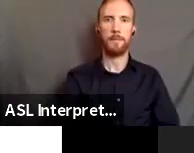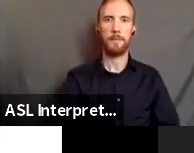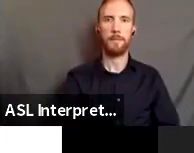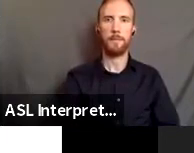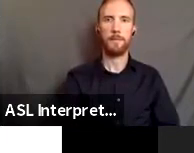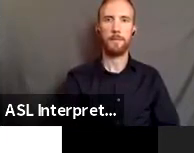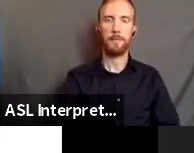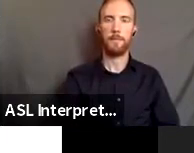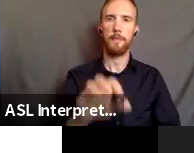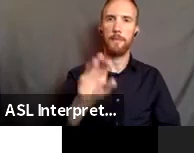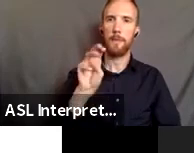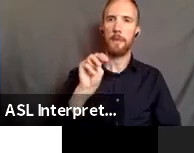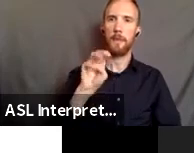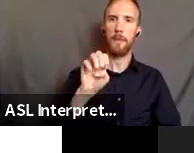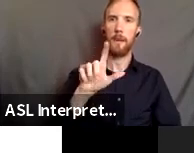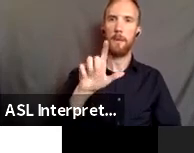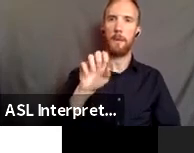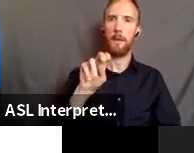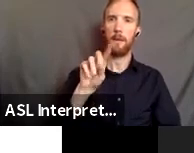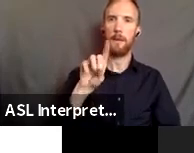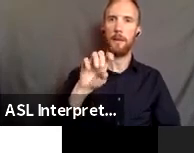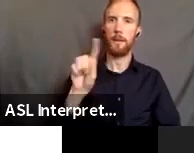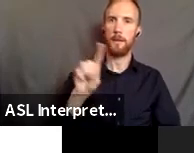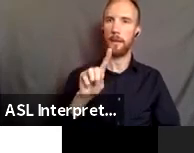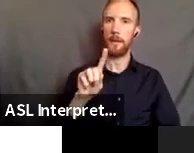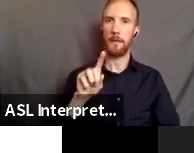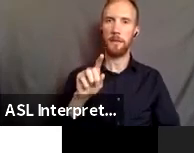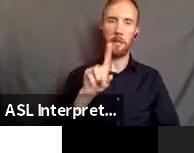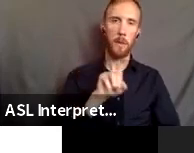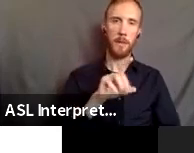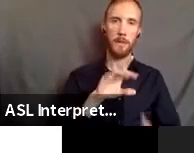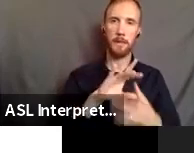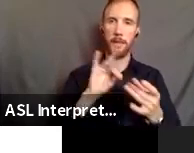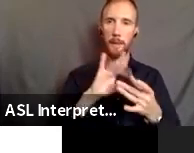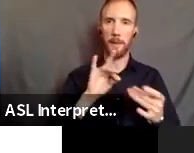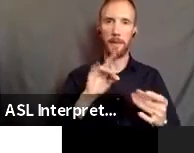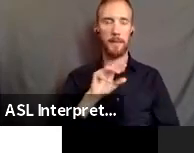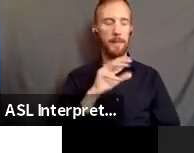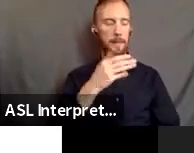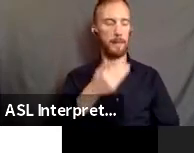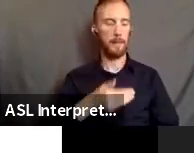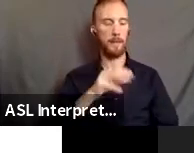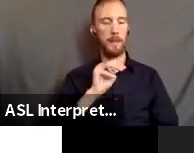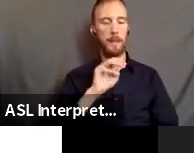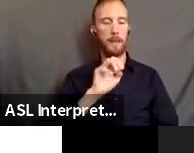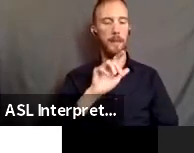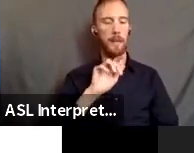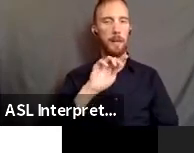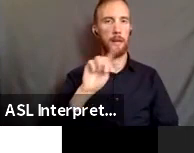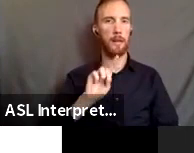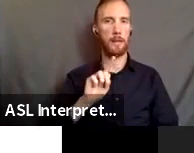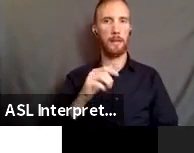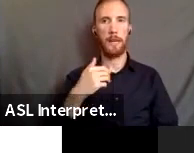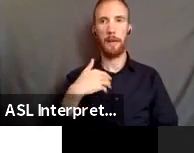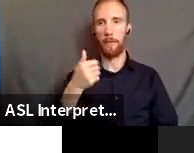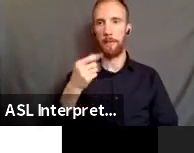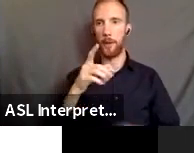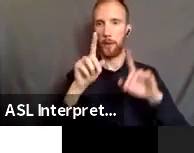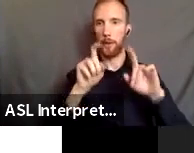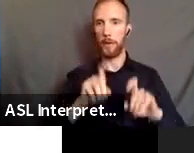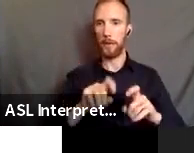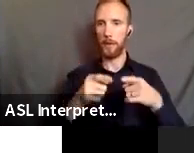yes i have a couple of uh questions and a couple of comments can i proceed